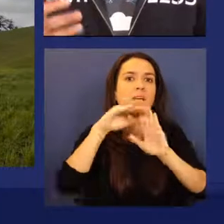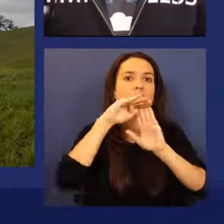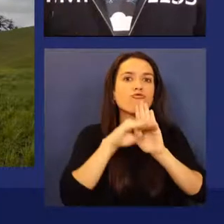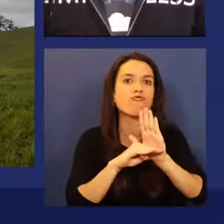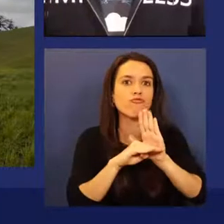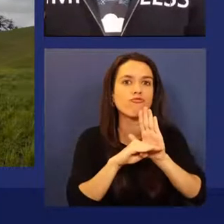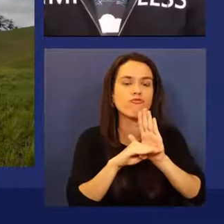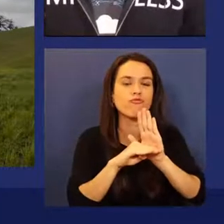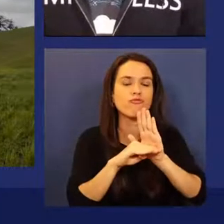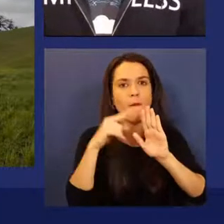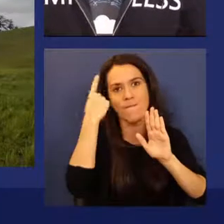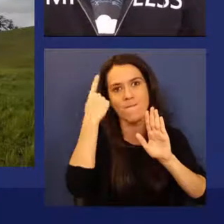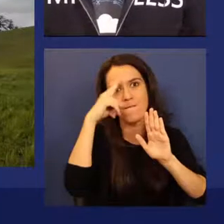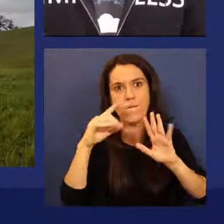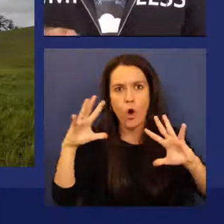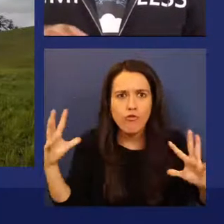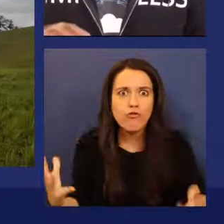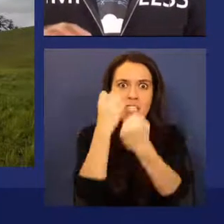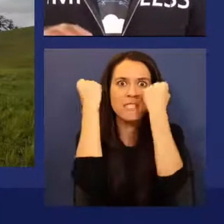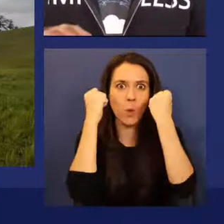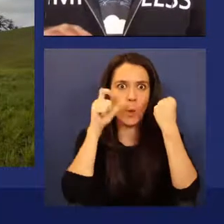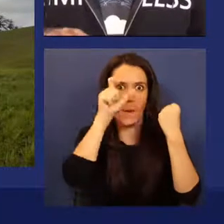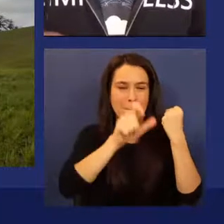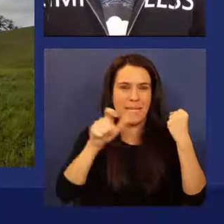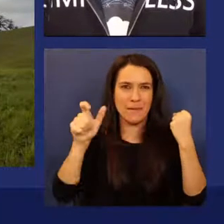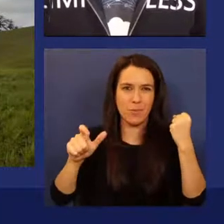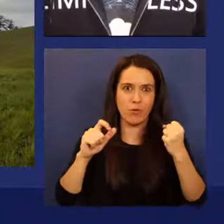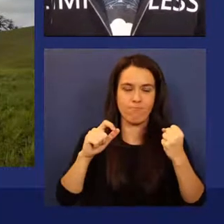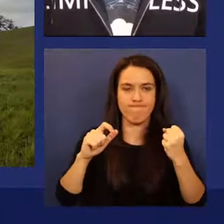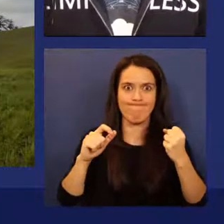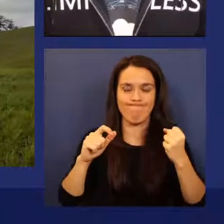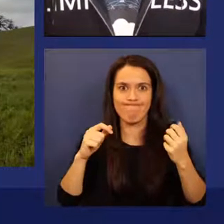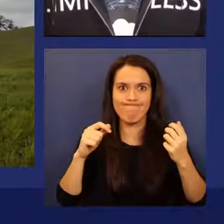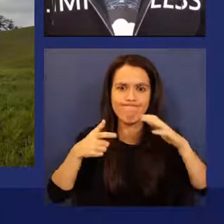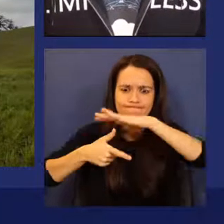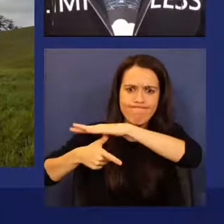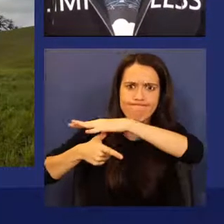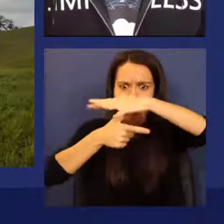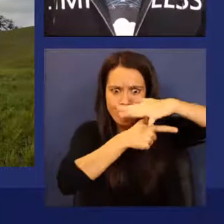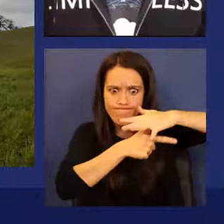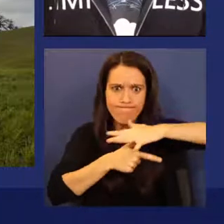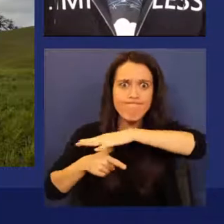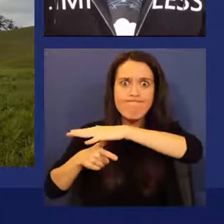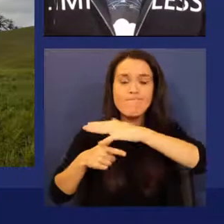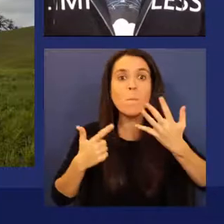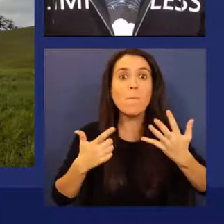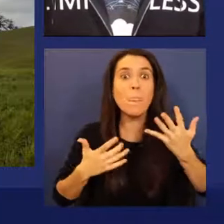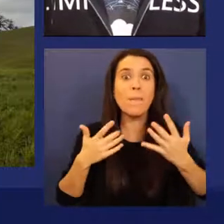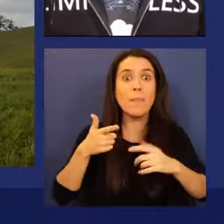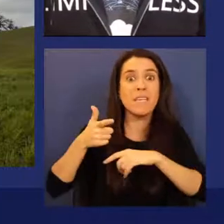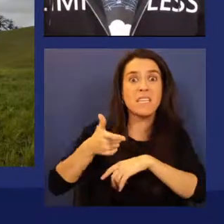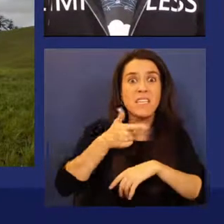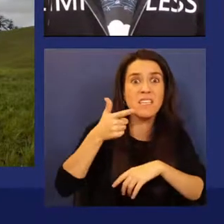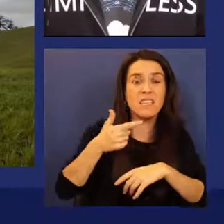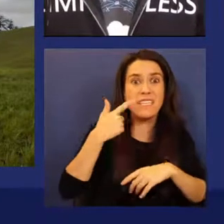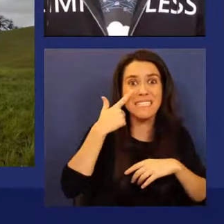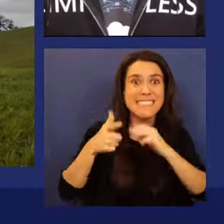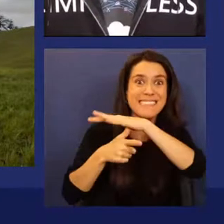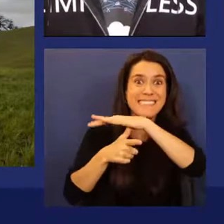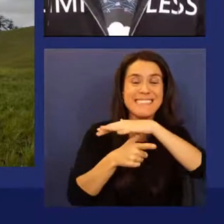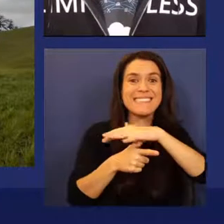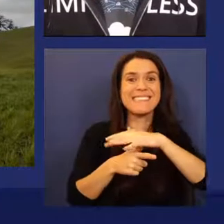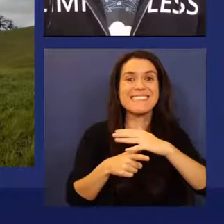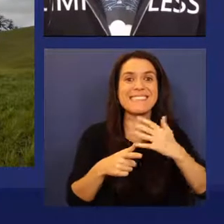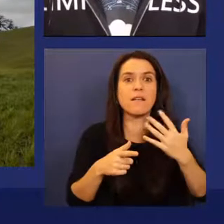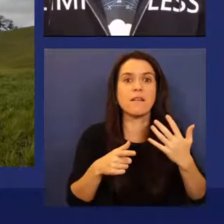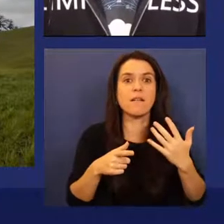people from the drone perspective. And in regards to this, you know, the video could not be lower than 720p in